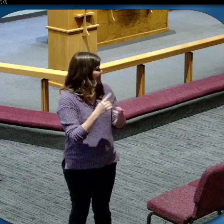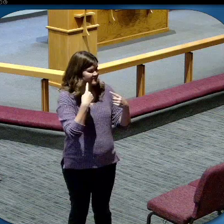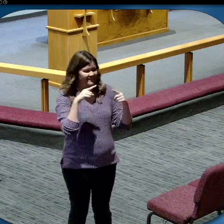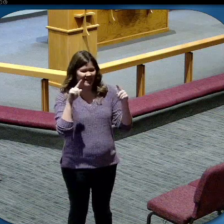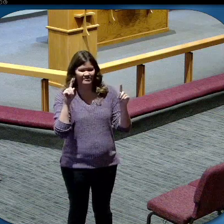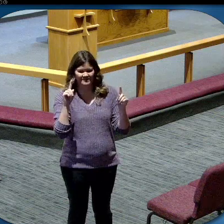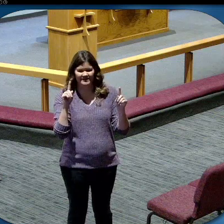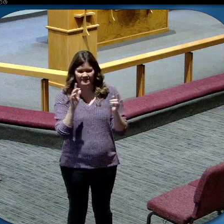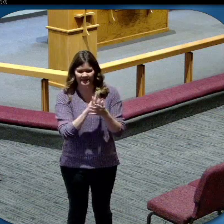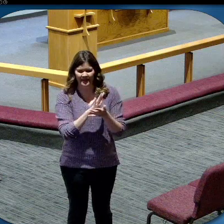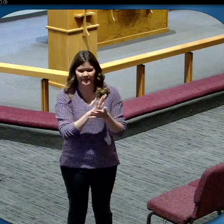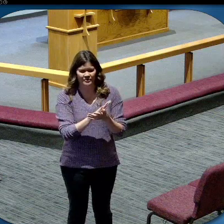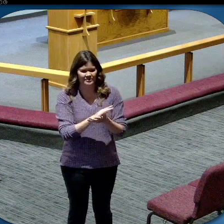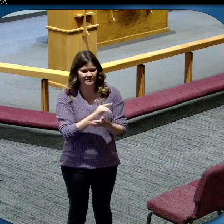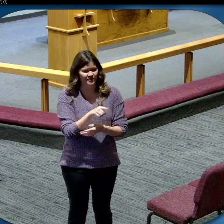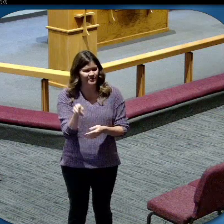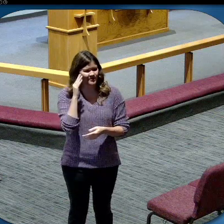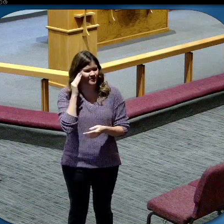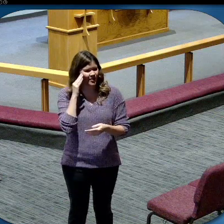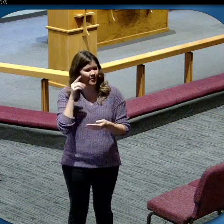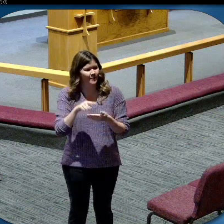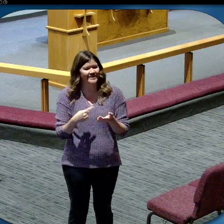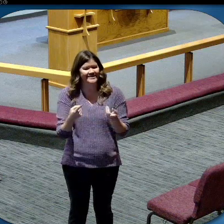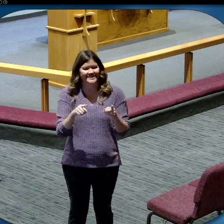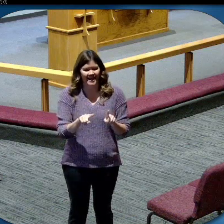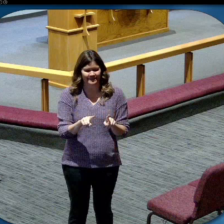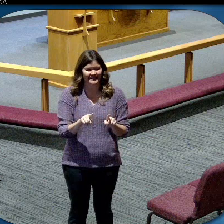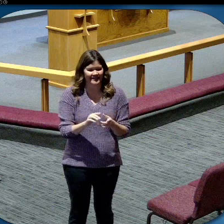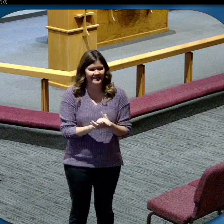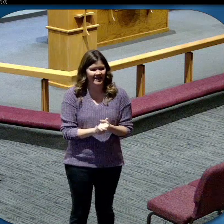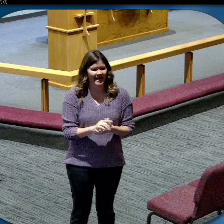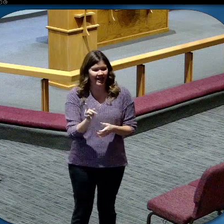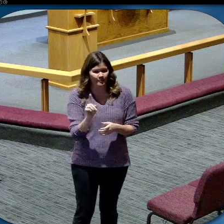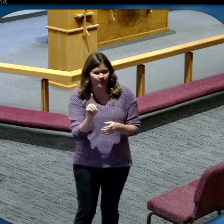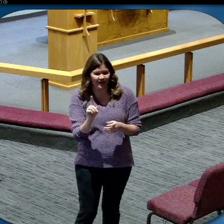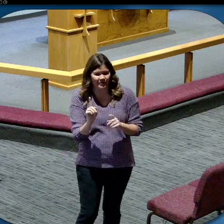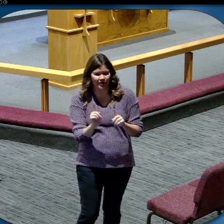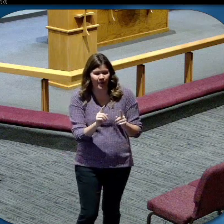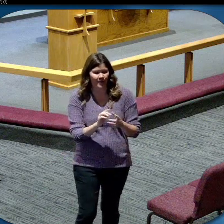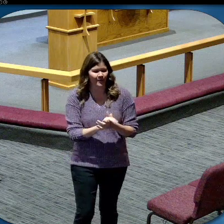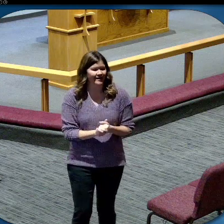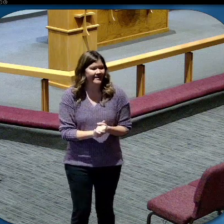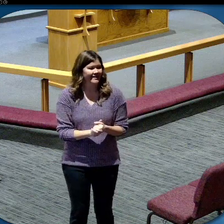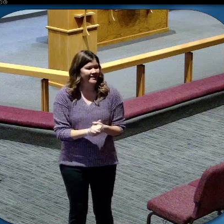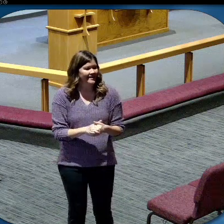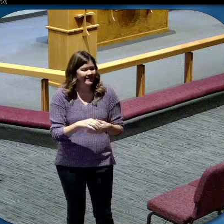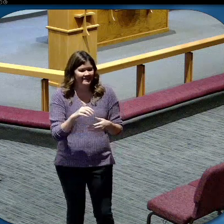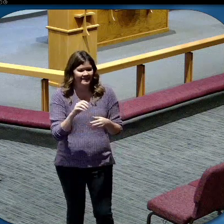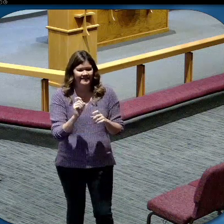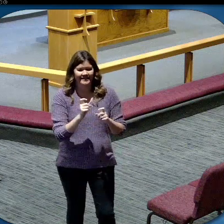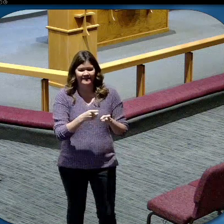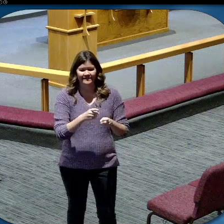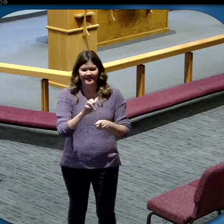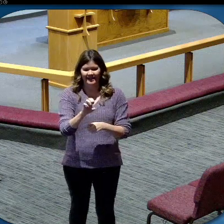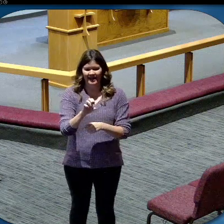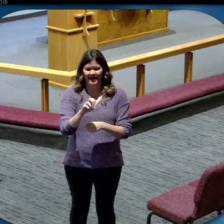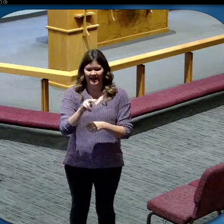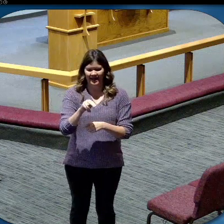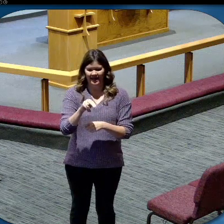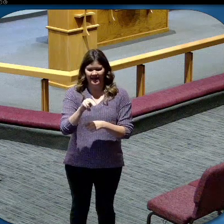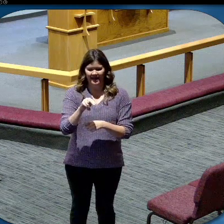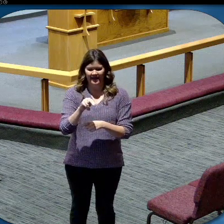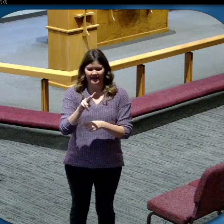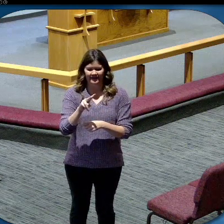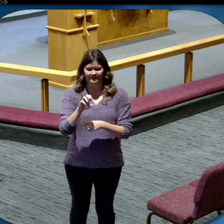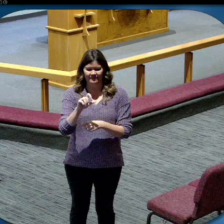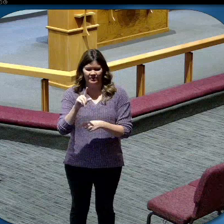know what's going on and where that stuff is. Giving envelopes can be picked up in the narthex if you haven't picked